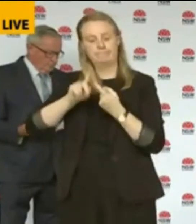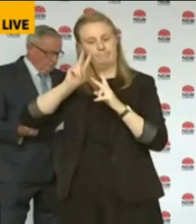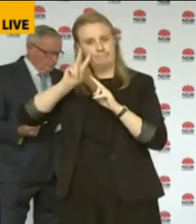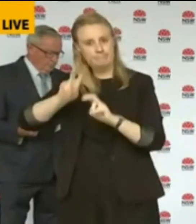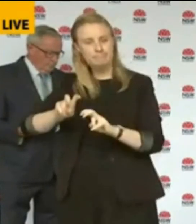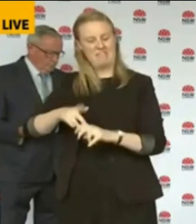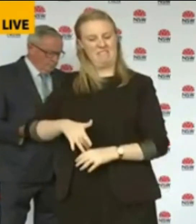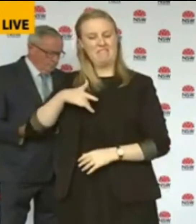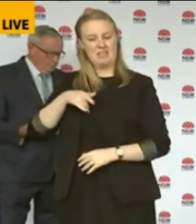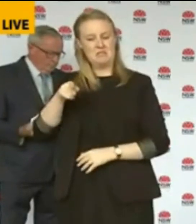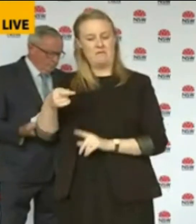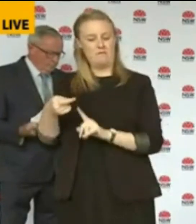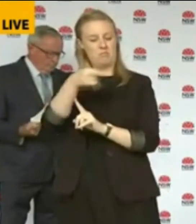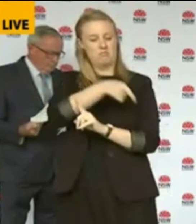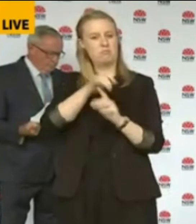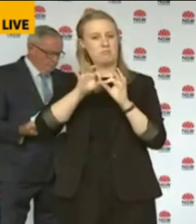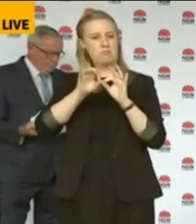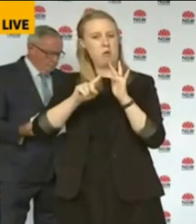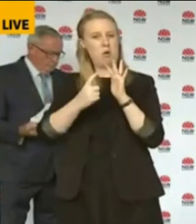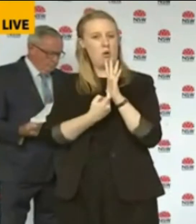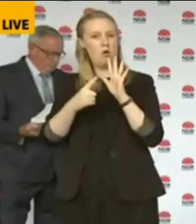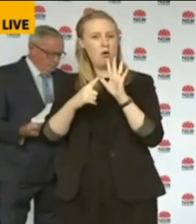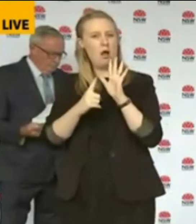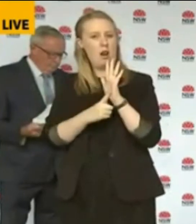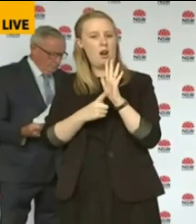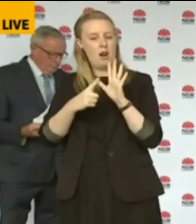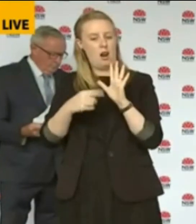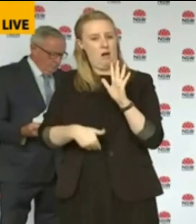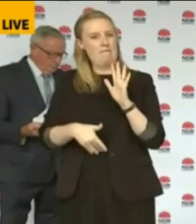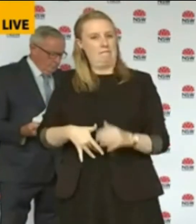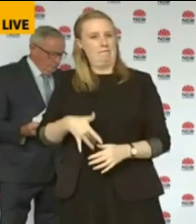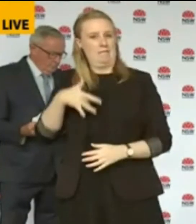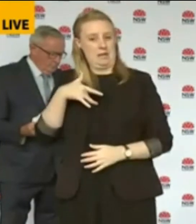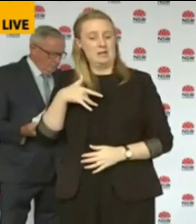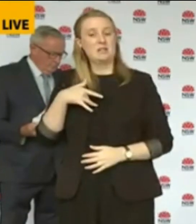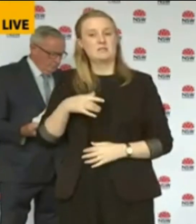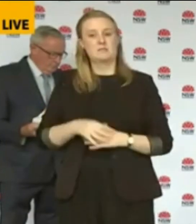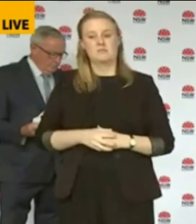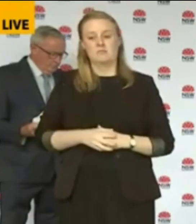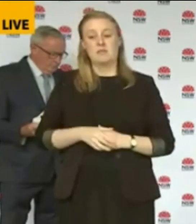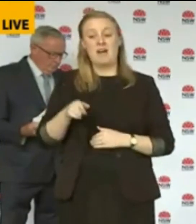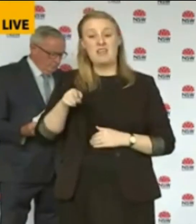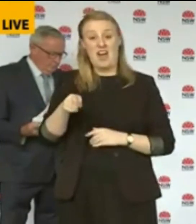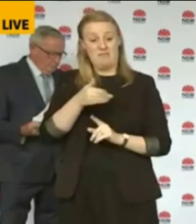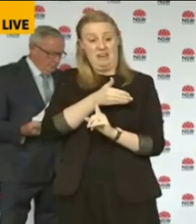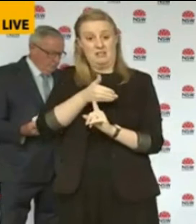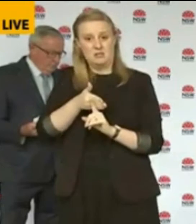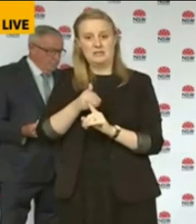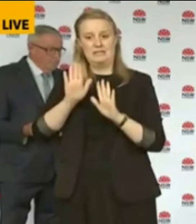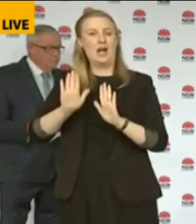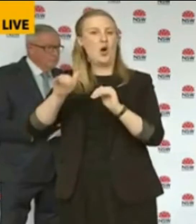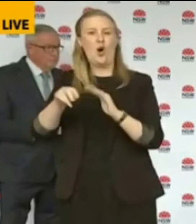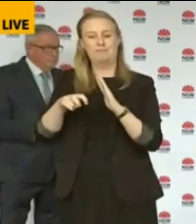Baralla cluster, but again that person was also isolating. The 1 new